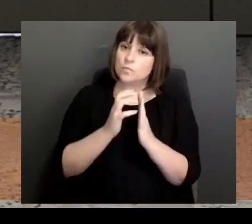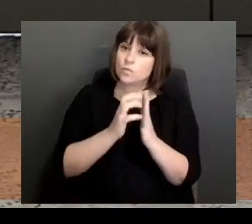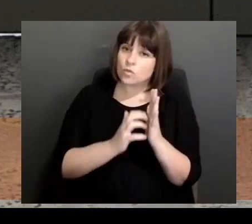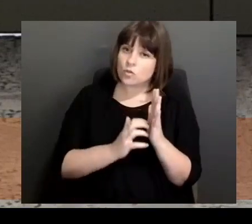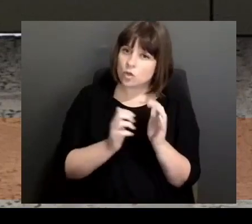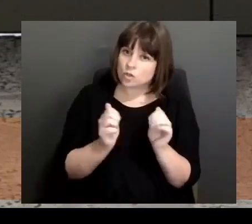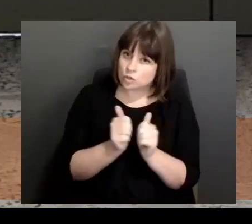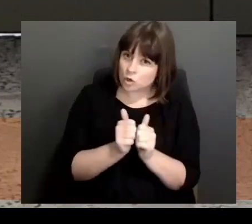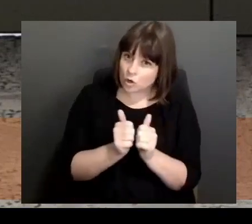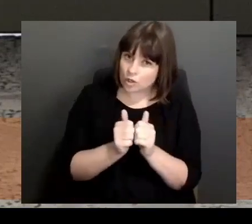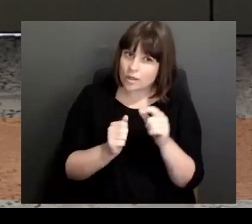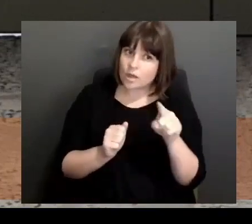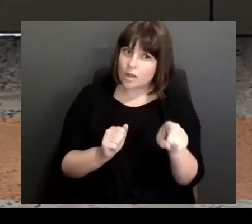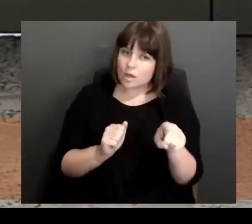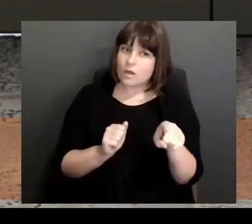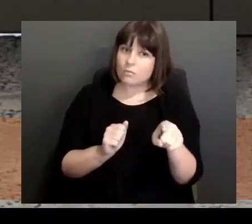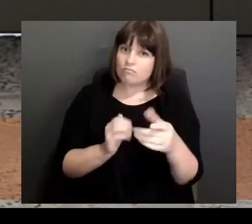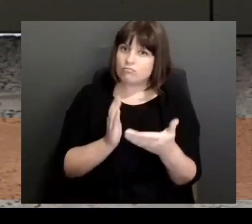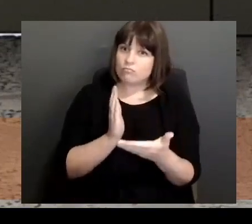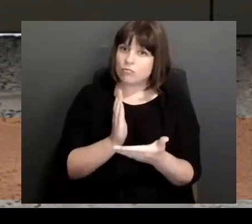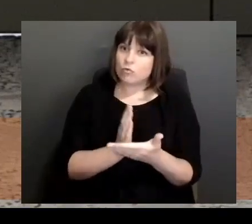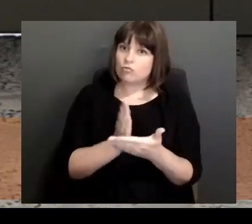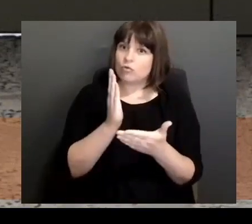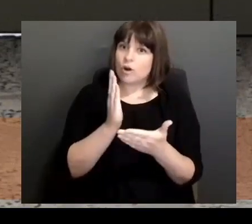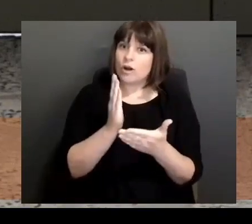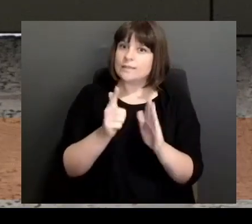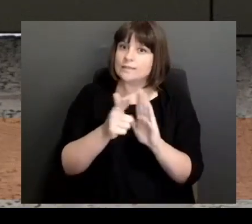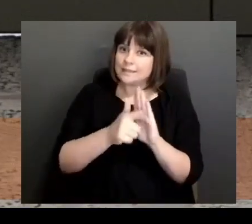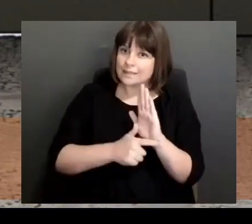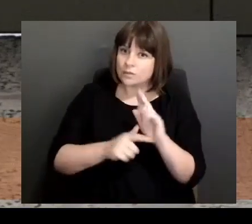the rights and legislative framework document, sorry,